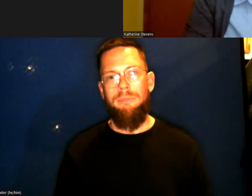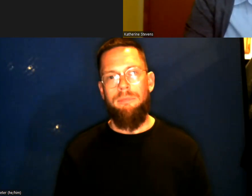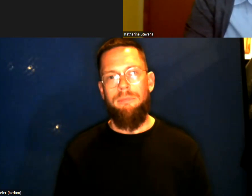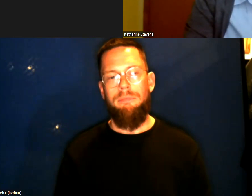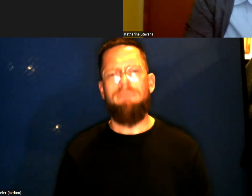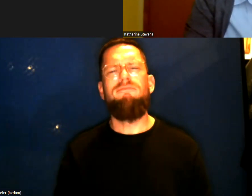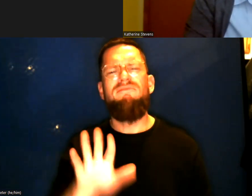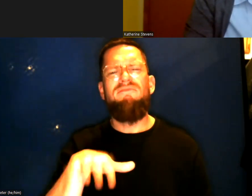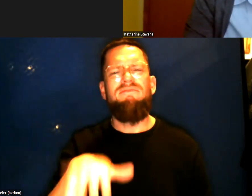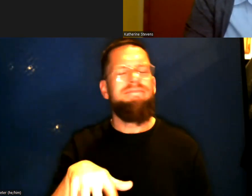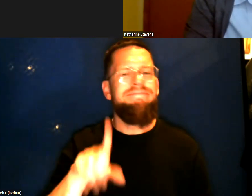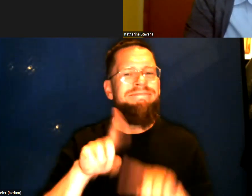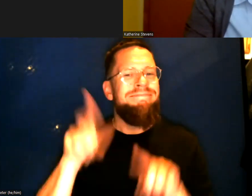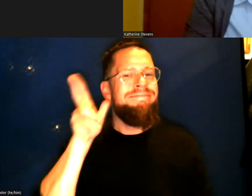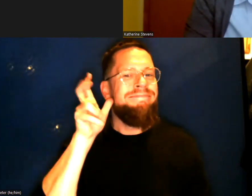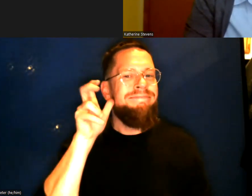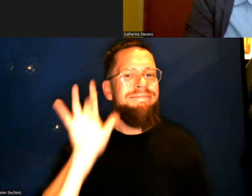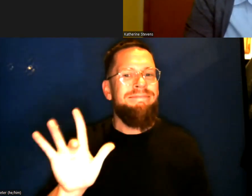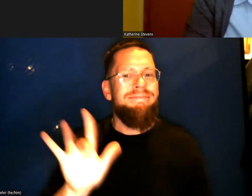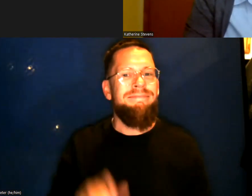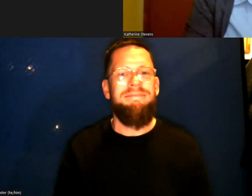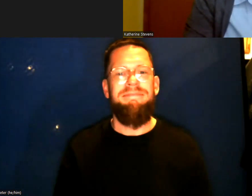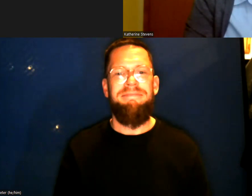Oh, I think you're on mute, Jim.